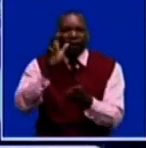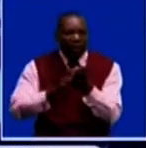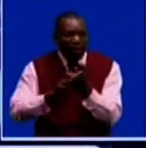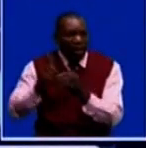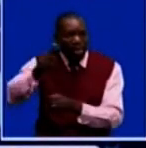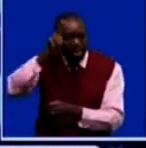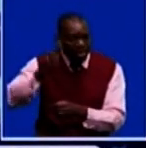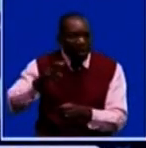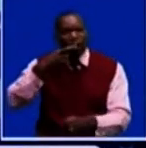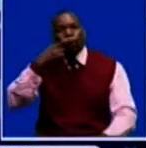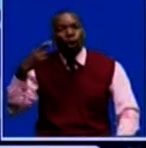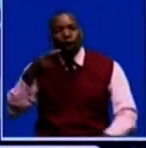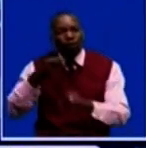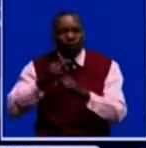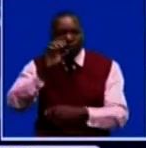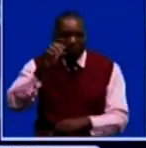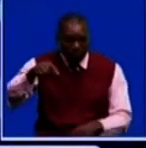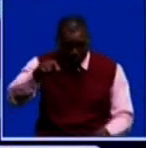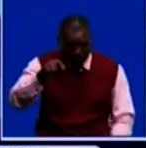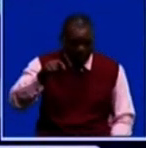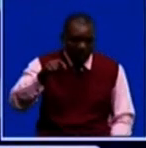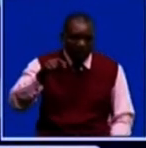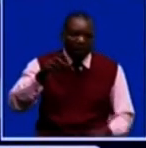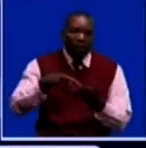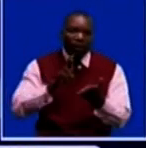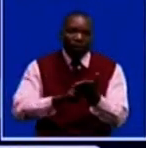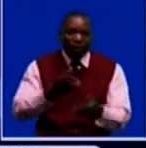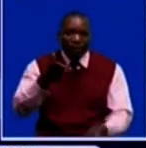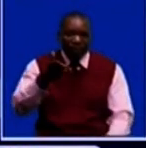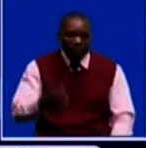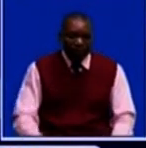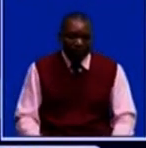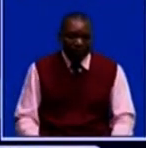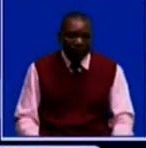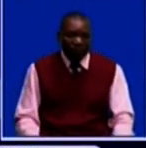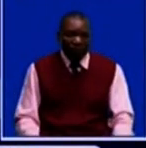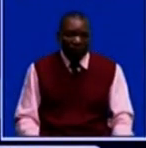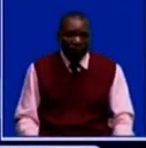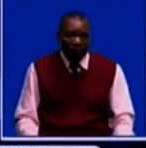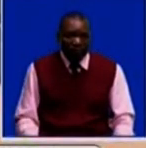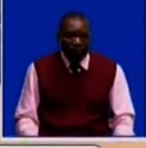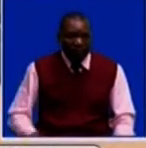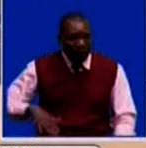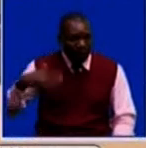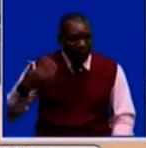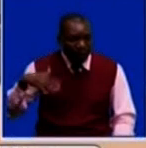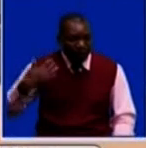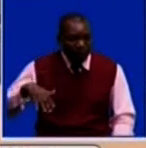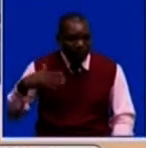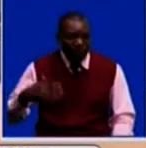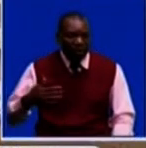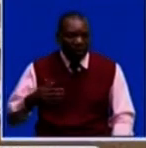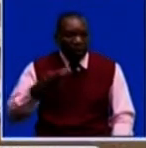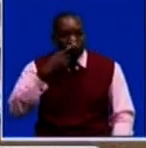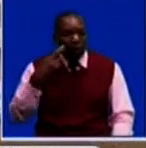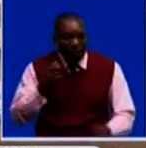allegedly stolen from Europa Casino. Details are in the following report. 2 armed robbers out of the 4 who broke